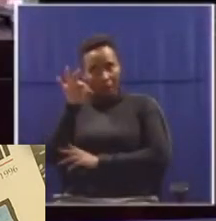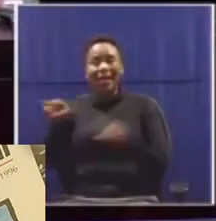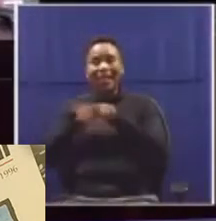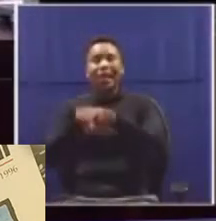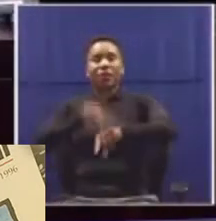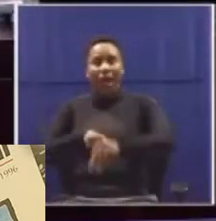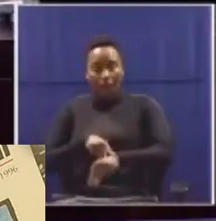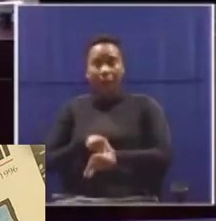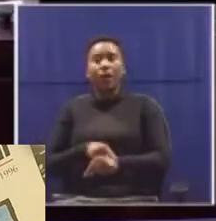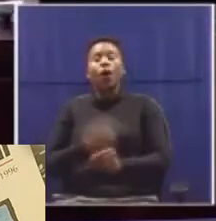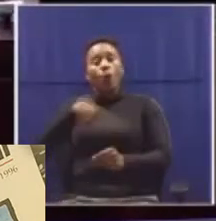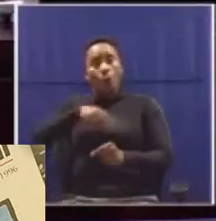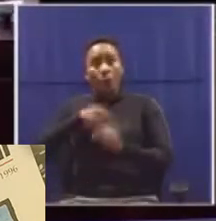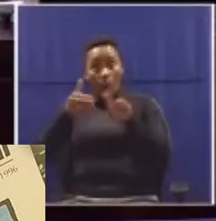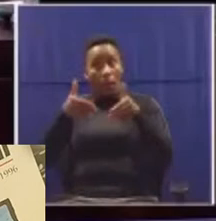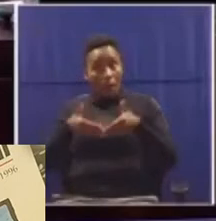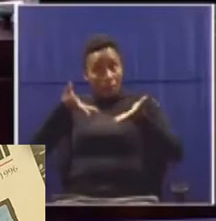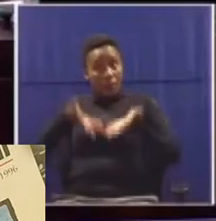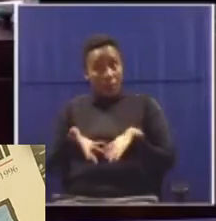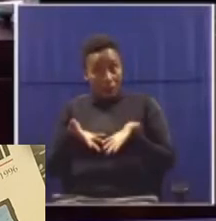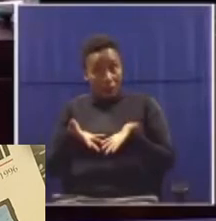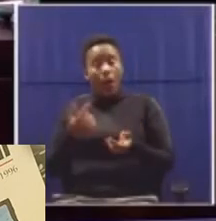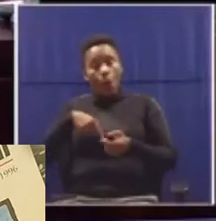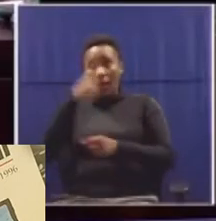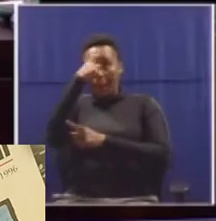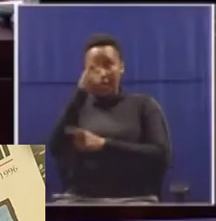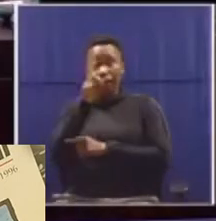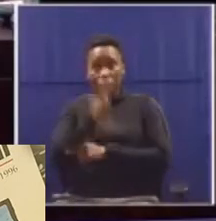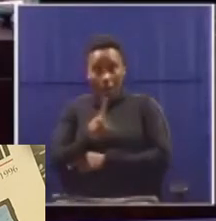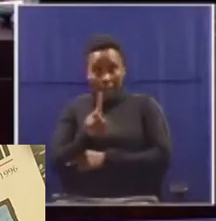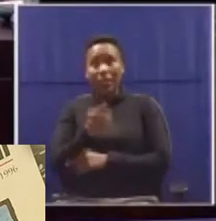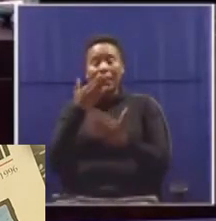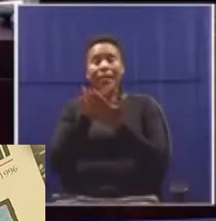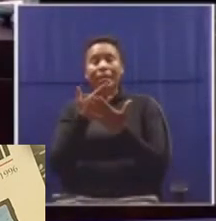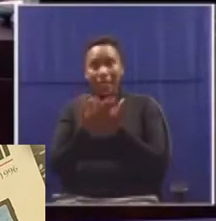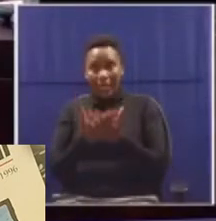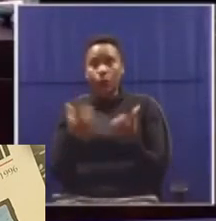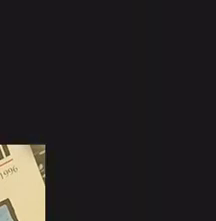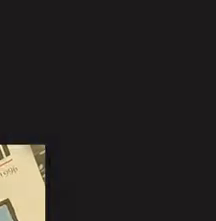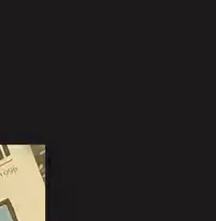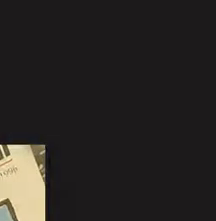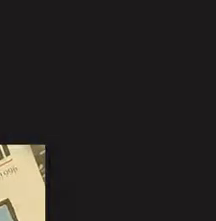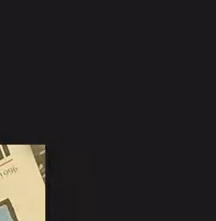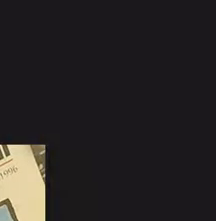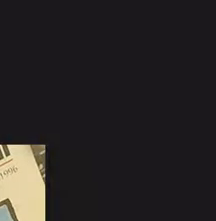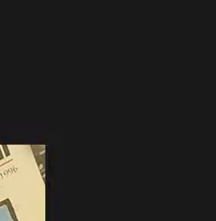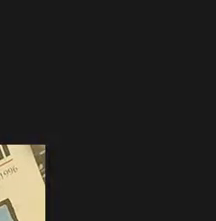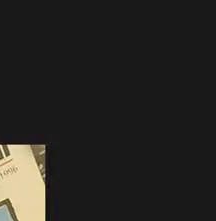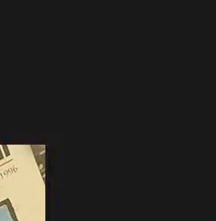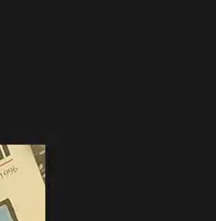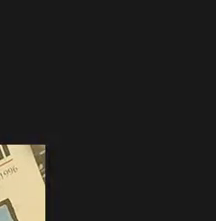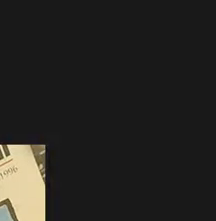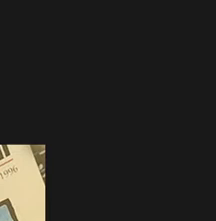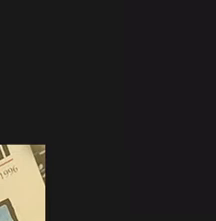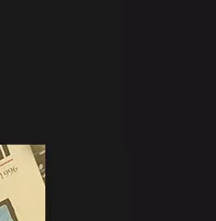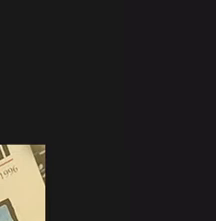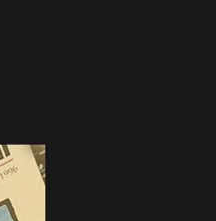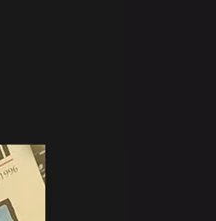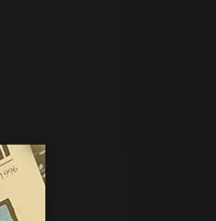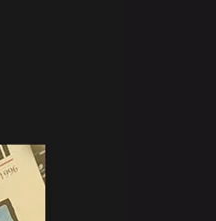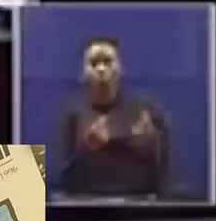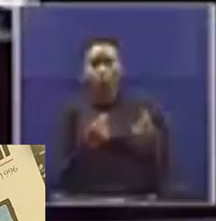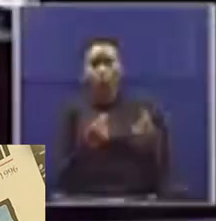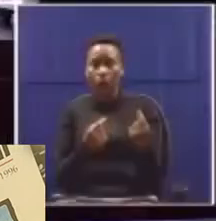want to say whilst we welcome this and we believe that it is long overdue it's the right thing to do let us not forget also